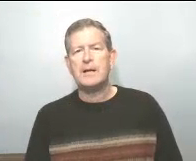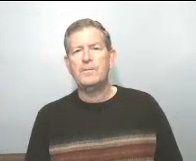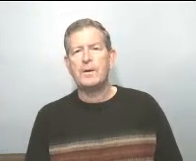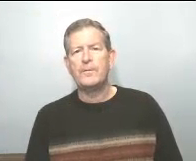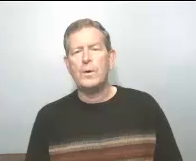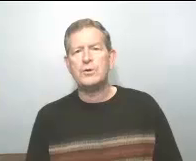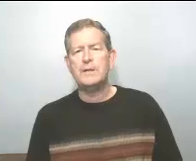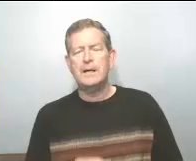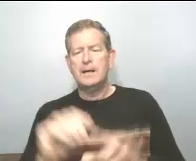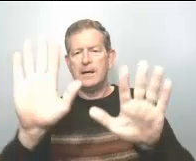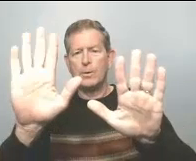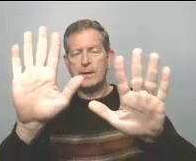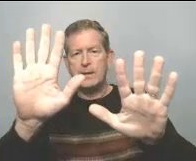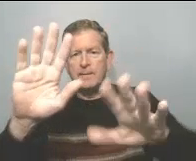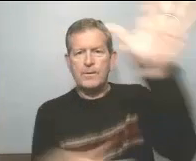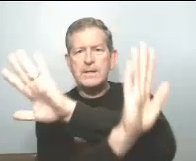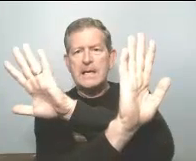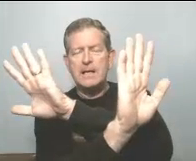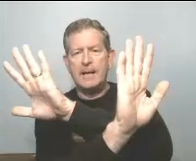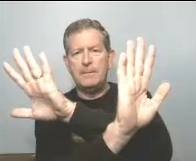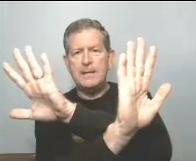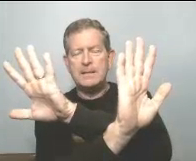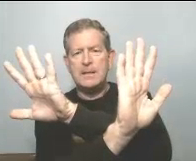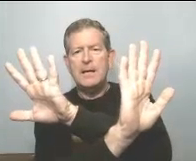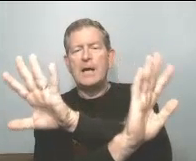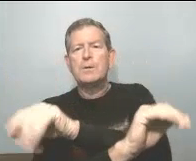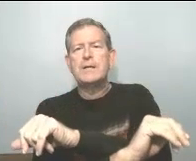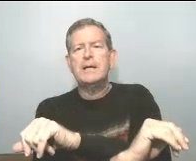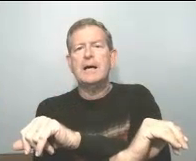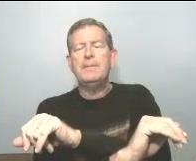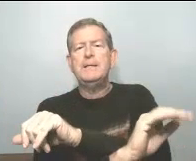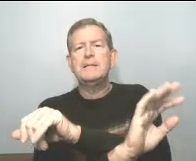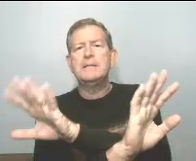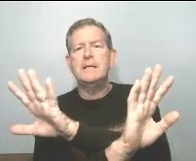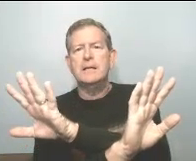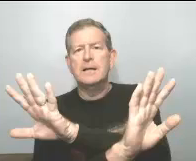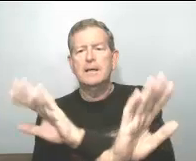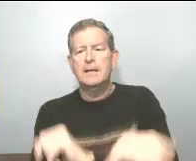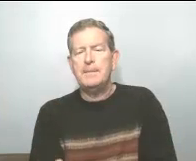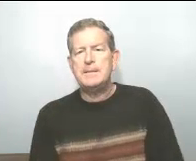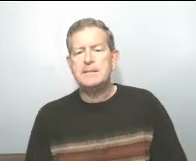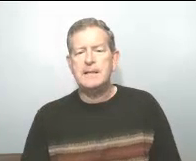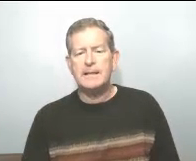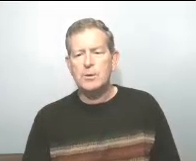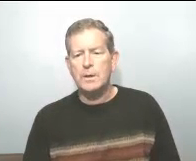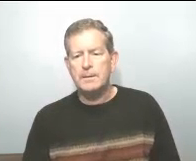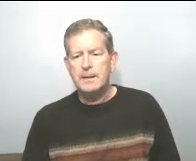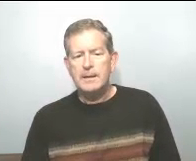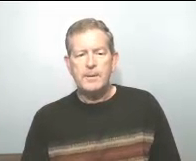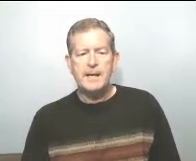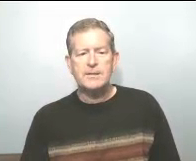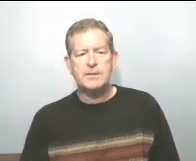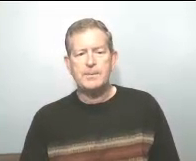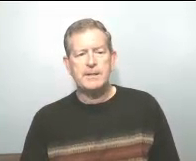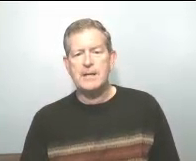the second form of question, we're going to invert il and habite, and we'll say habite-t-il. Habite-t-il à Détroit?